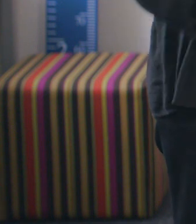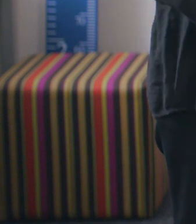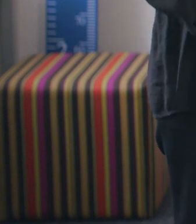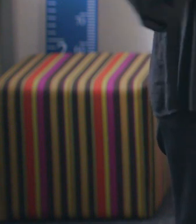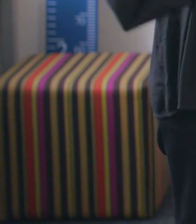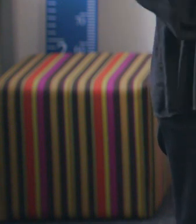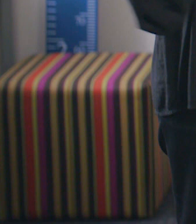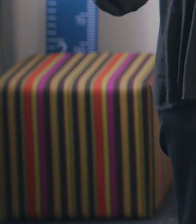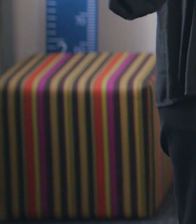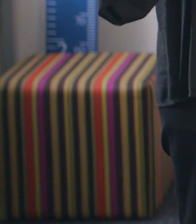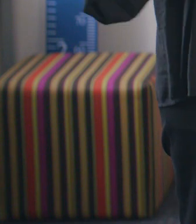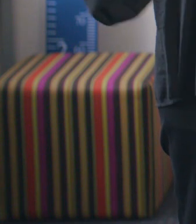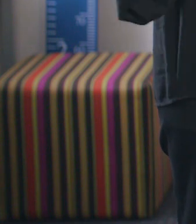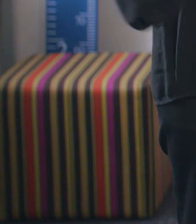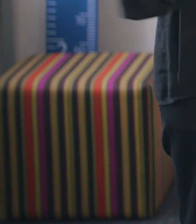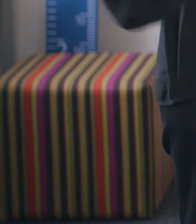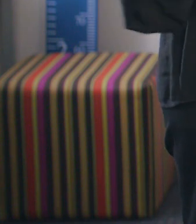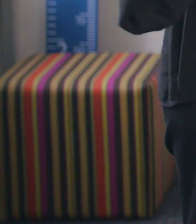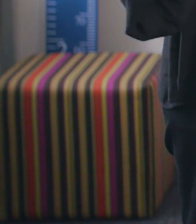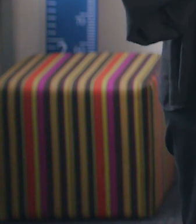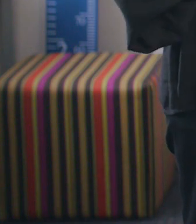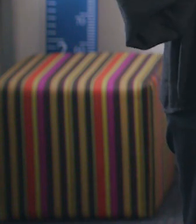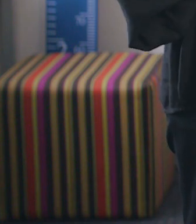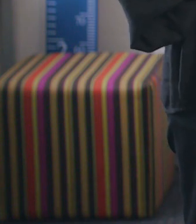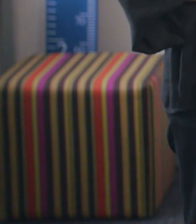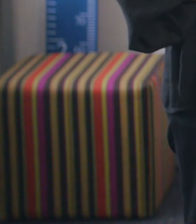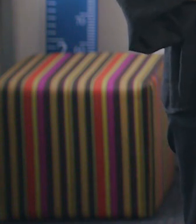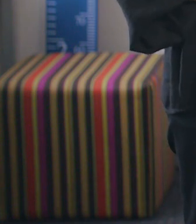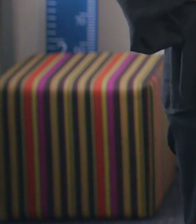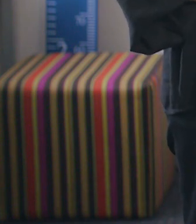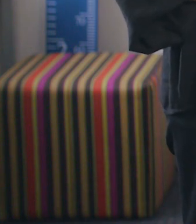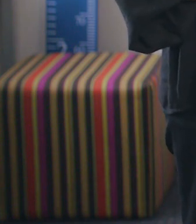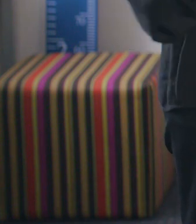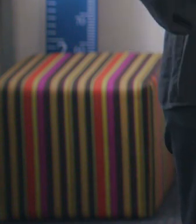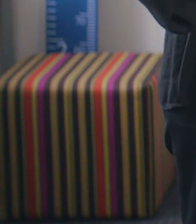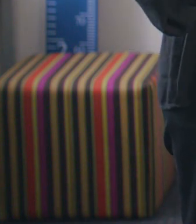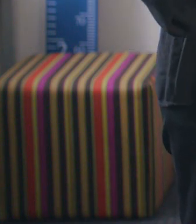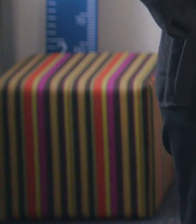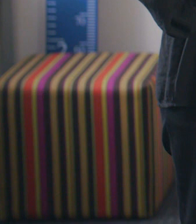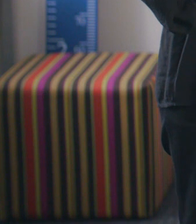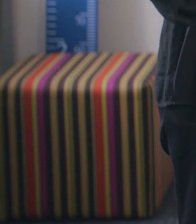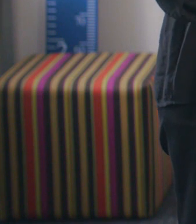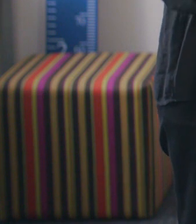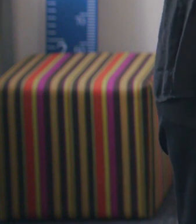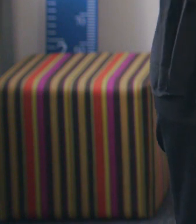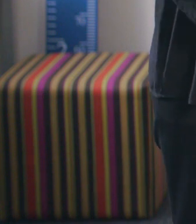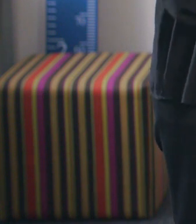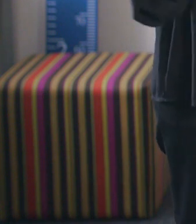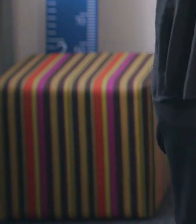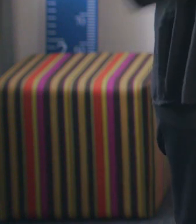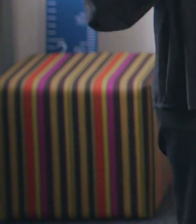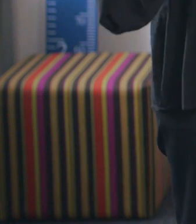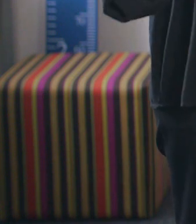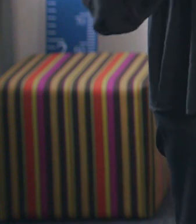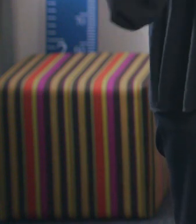Place your hands high on your tummy, or you can put a pillow or a soft toy on your tummy.